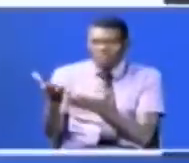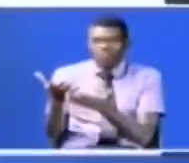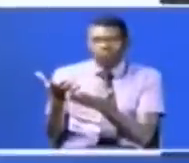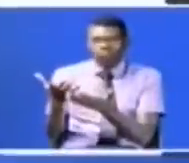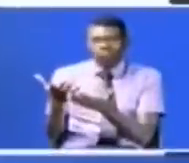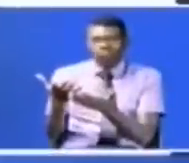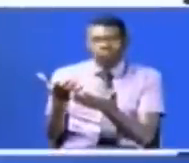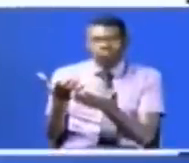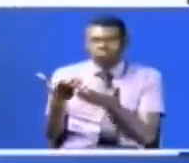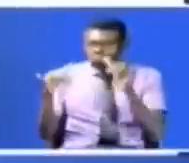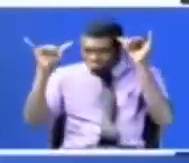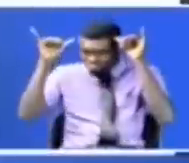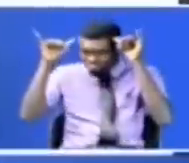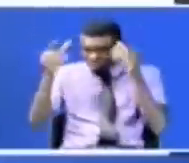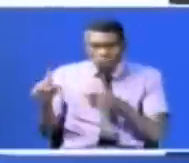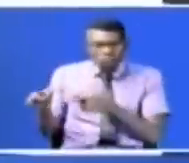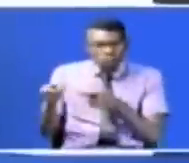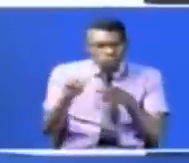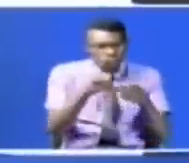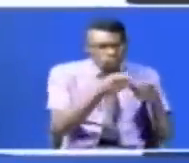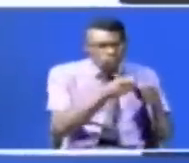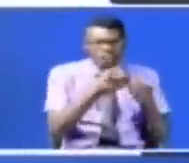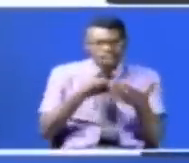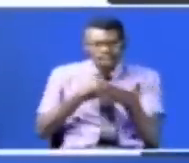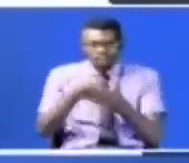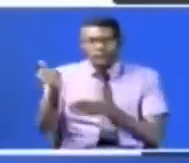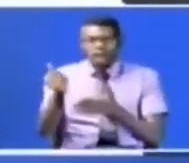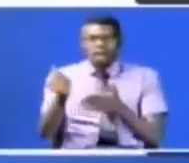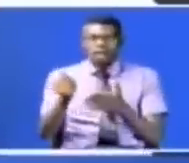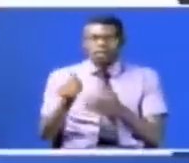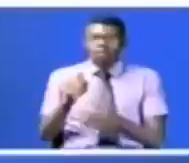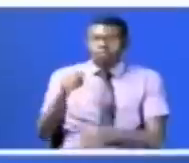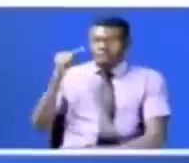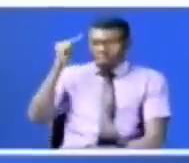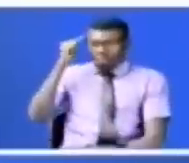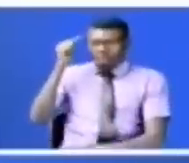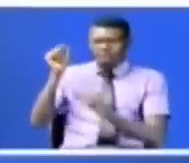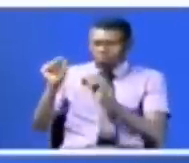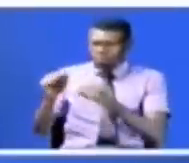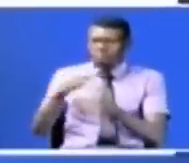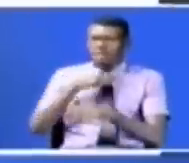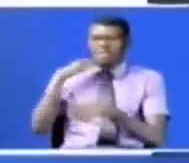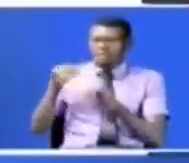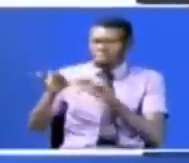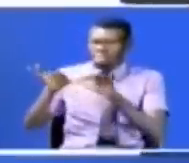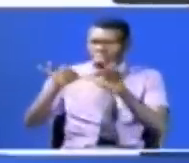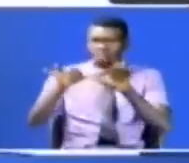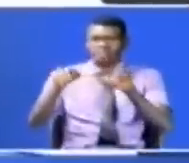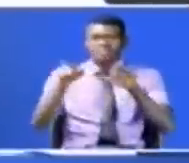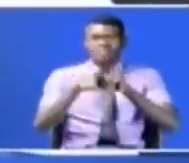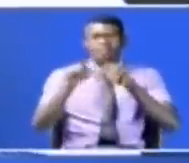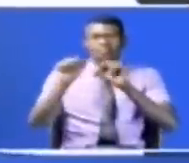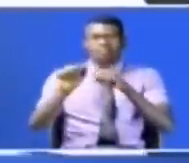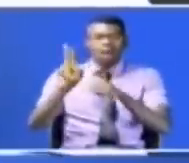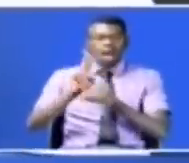want to spray the goats. I want to spray the dogs. So they think that if it can kill a tick, it can also be used by